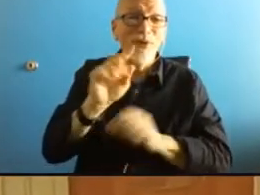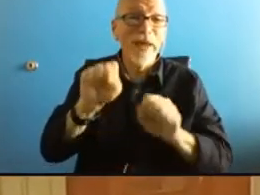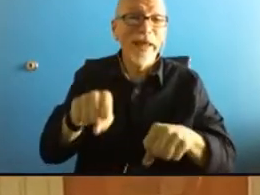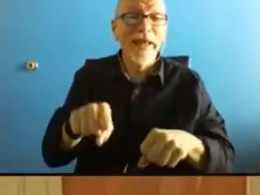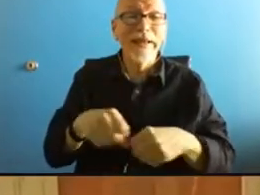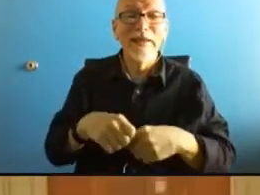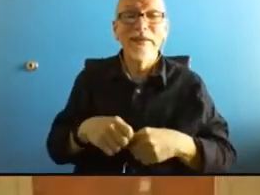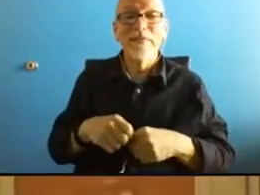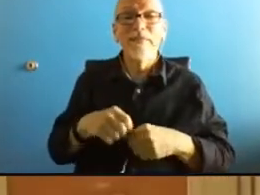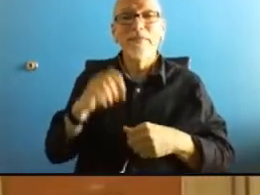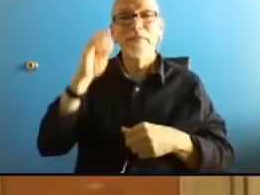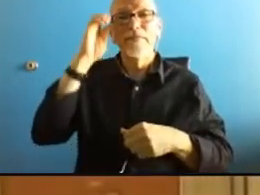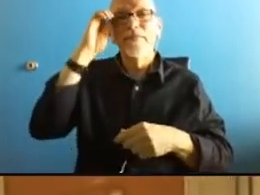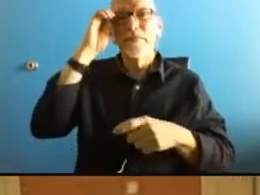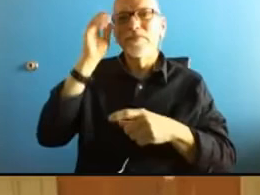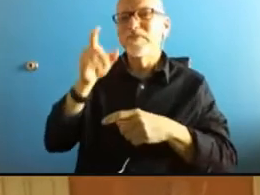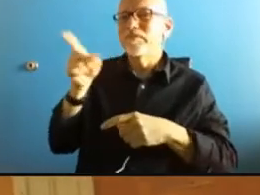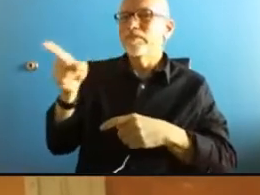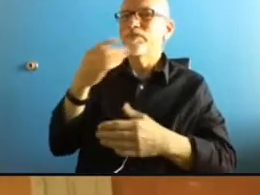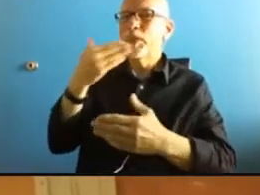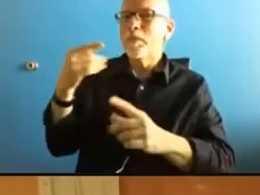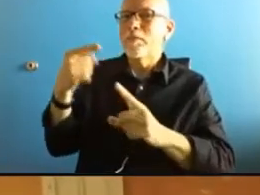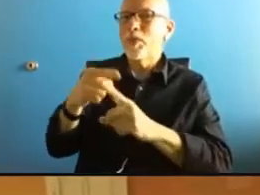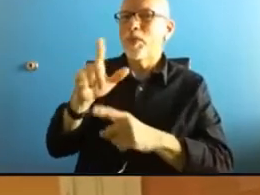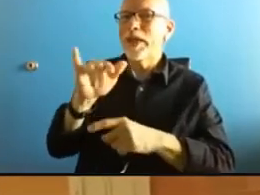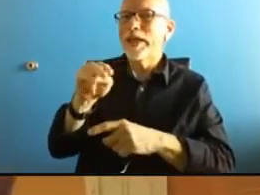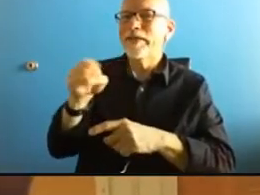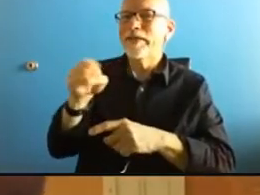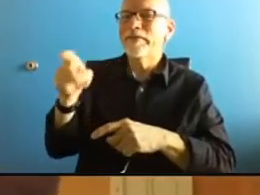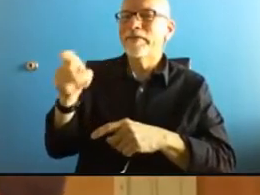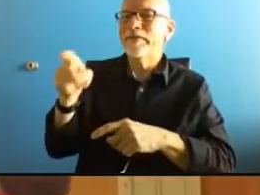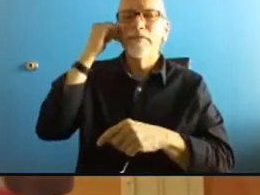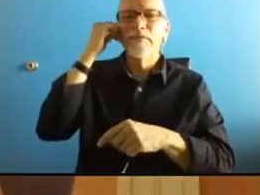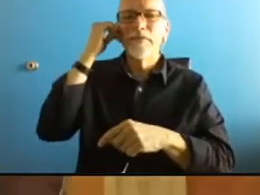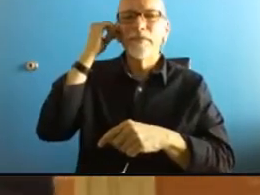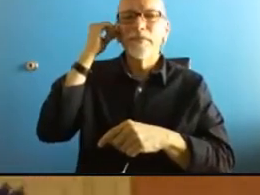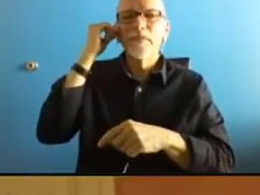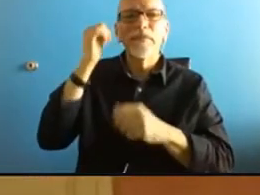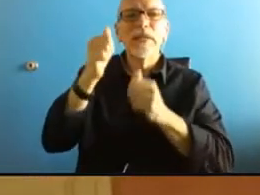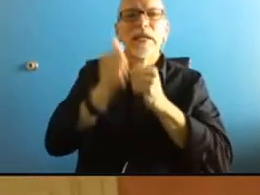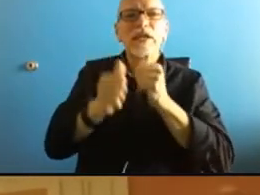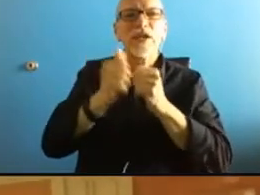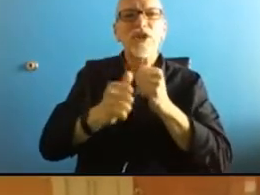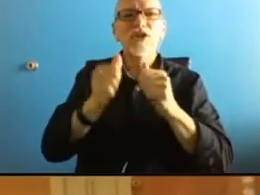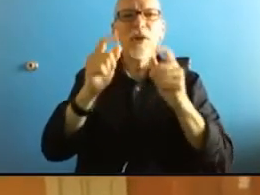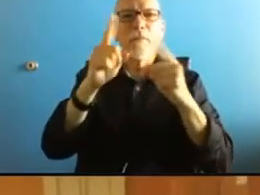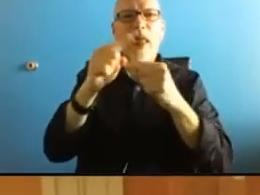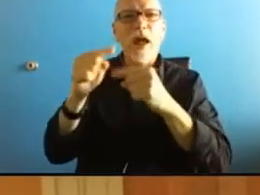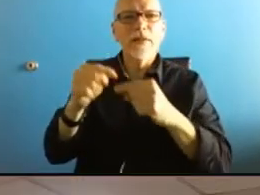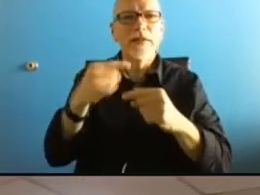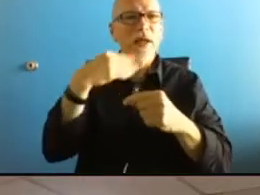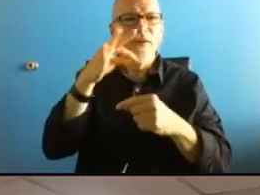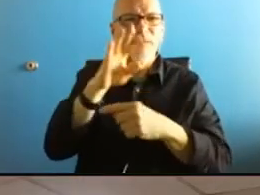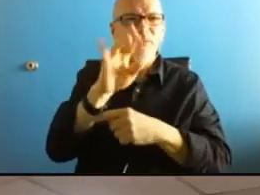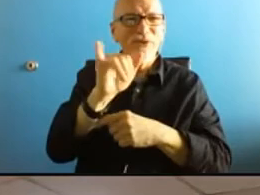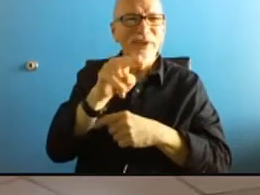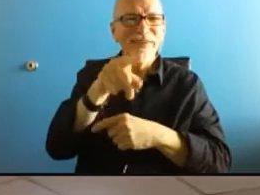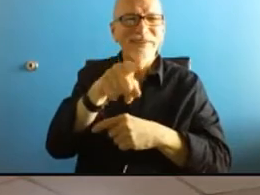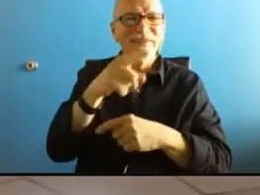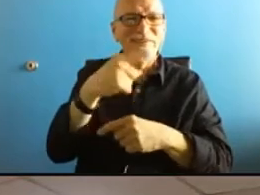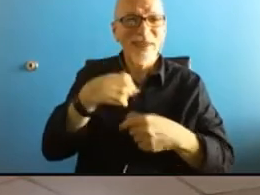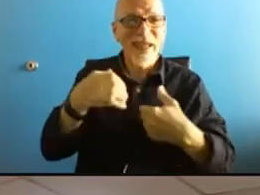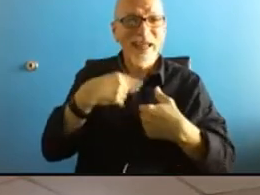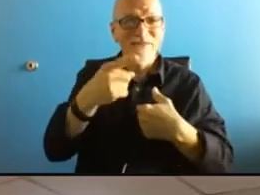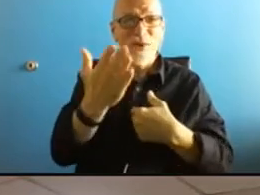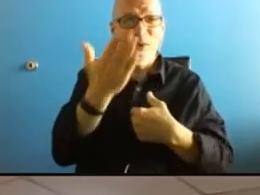a brilliant point, Lynn. So each of the blocks, which I don't know if, Brian, we even have a close up